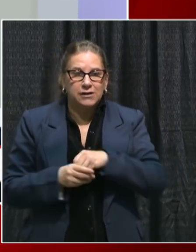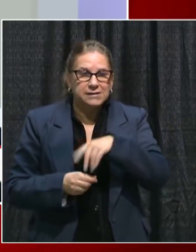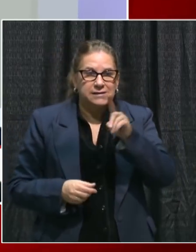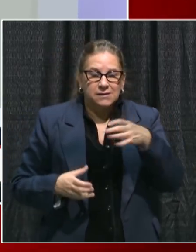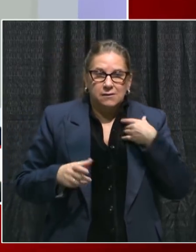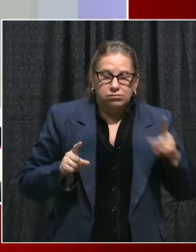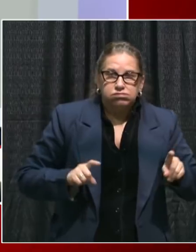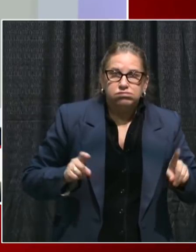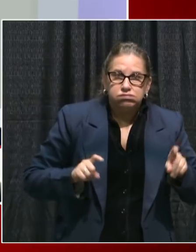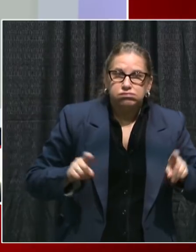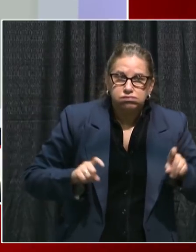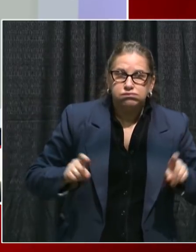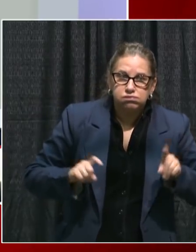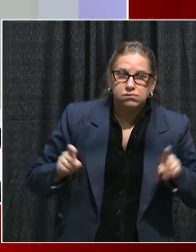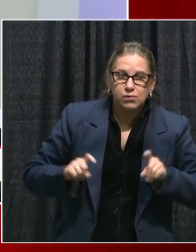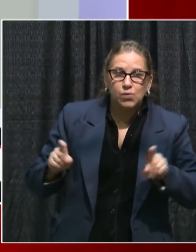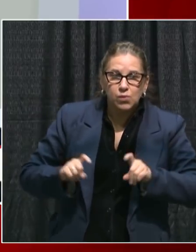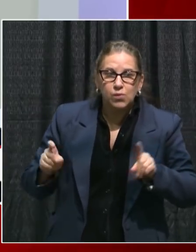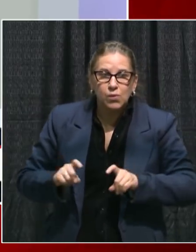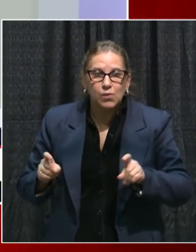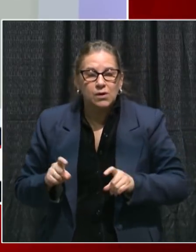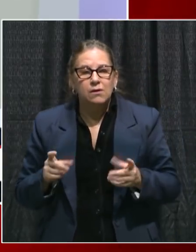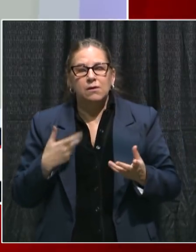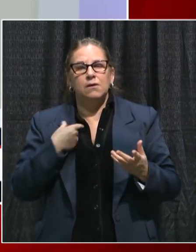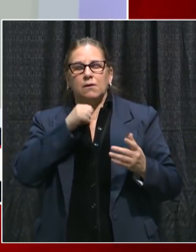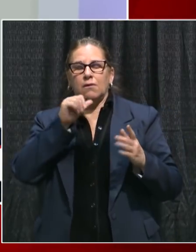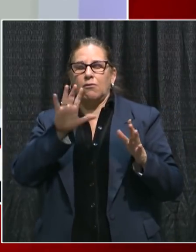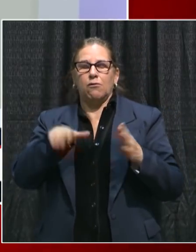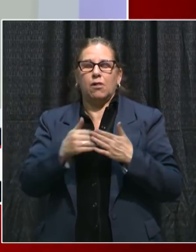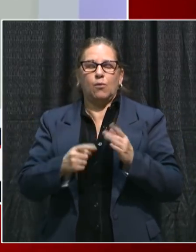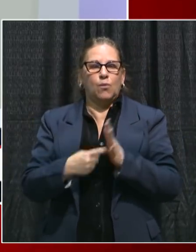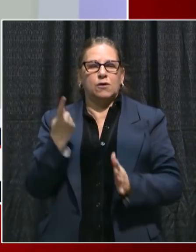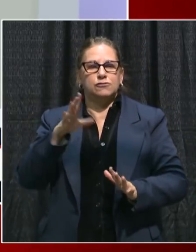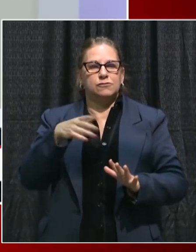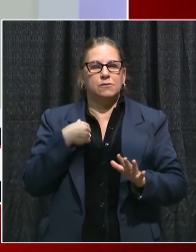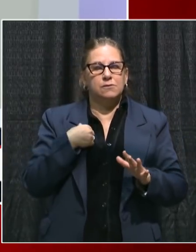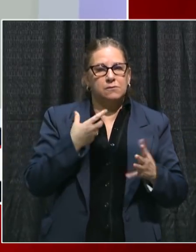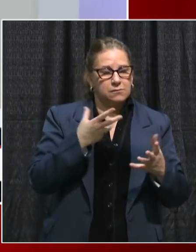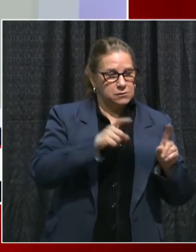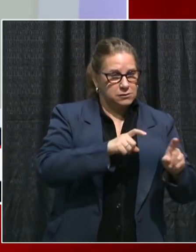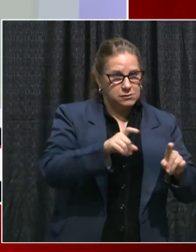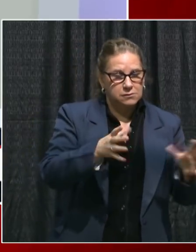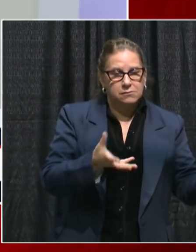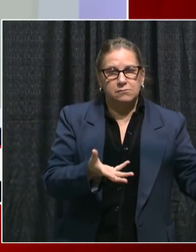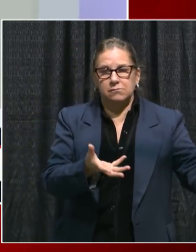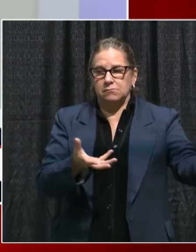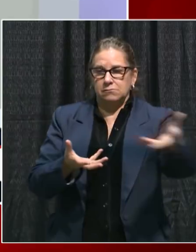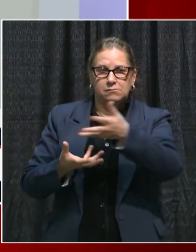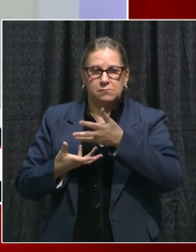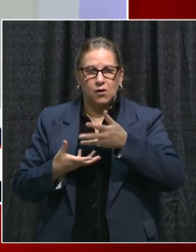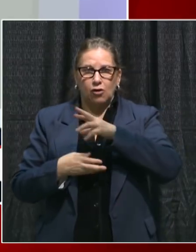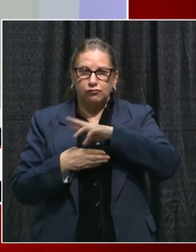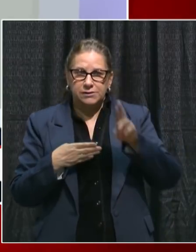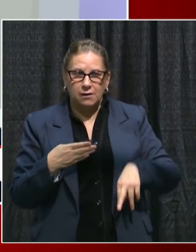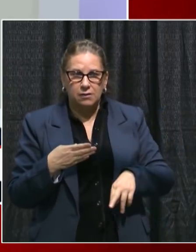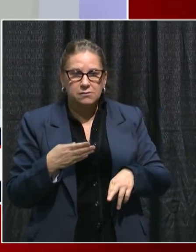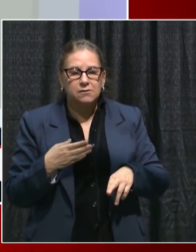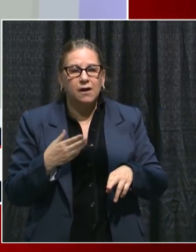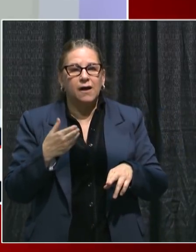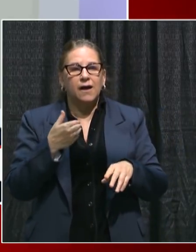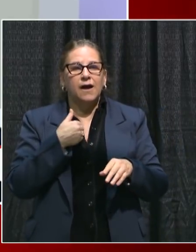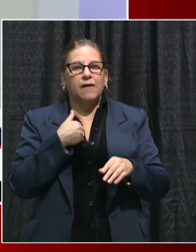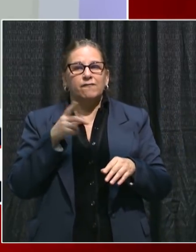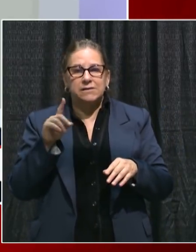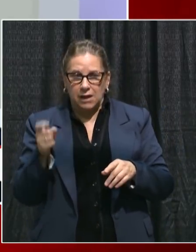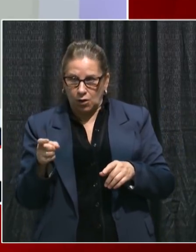in a vacuum. All the test results we are given are being given with some diagnosis, some